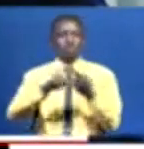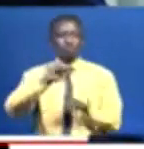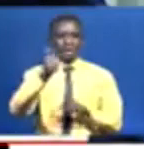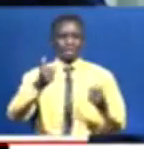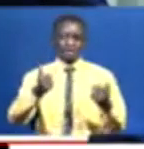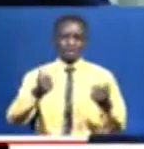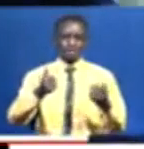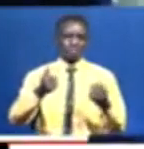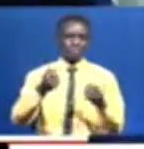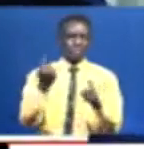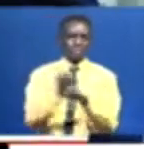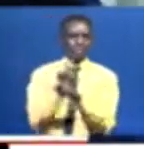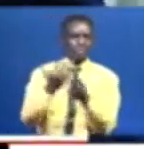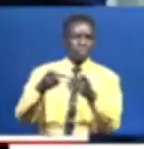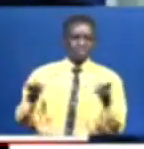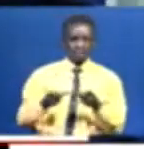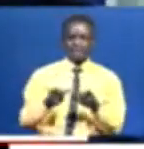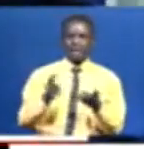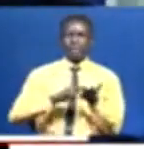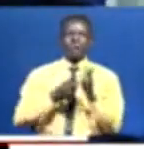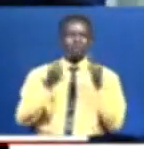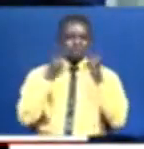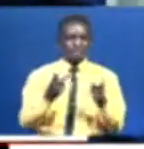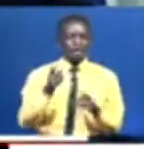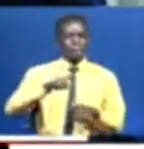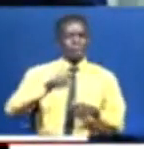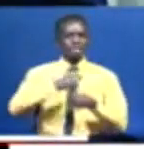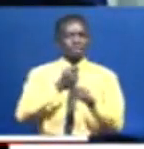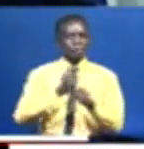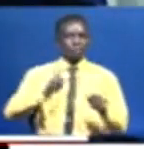would involve a sort of what I would call an air gap, to establish an air gap environment.